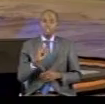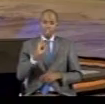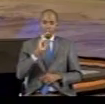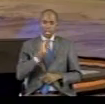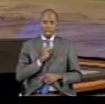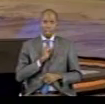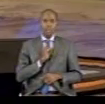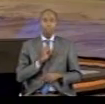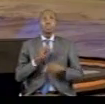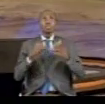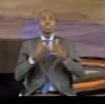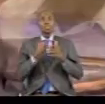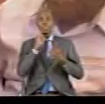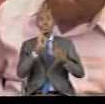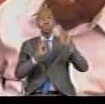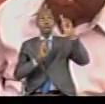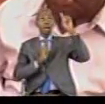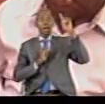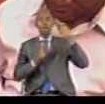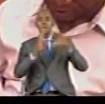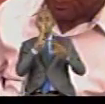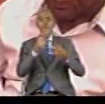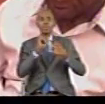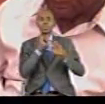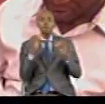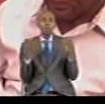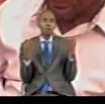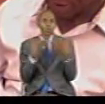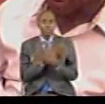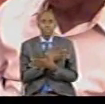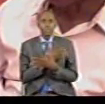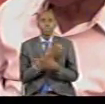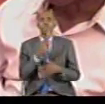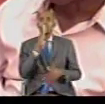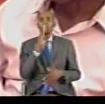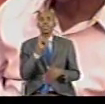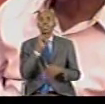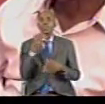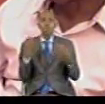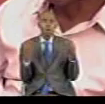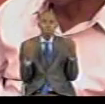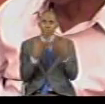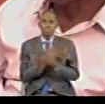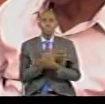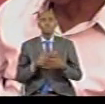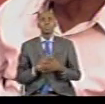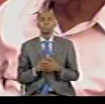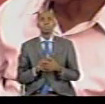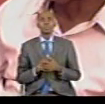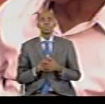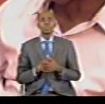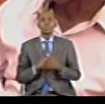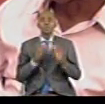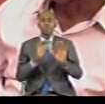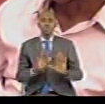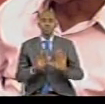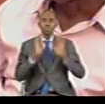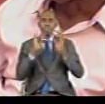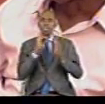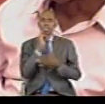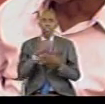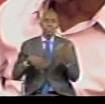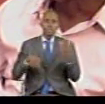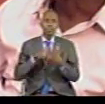not afraid. Be not afraid. Be not afraid. Fear is canceled out of